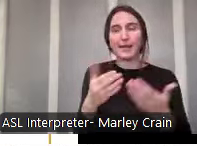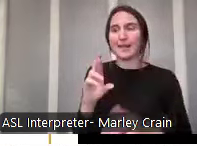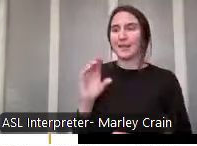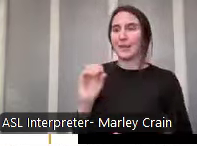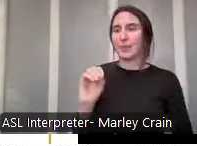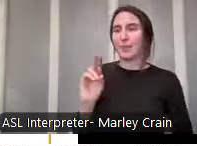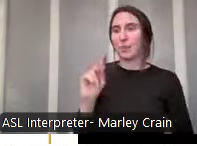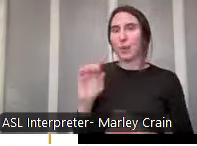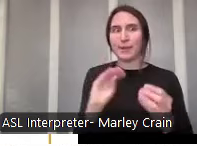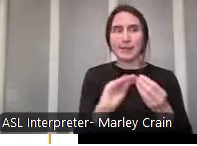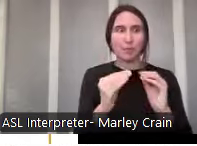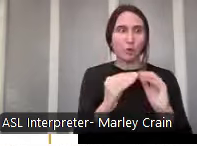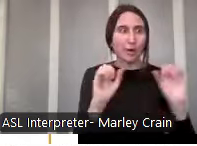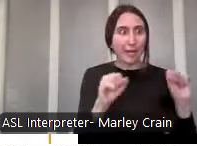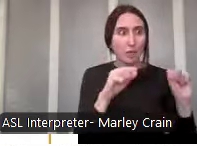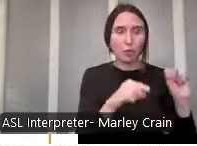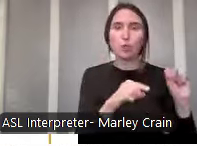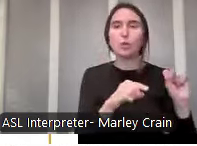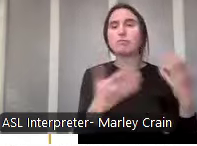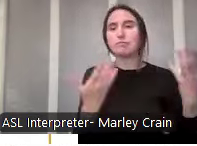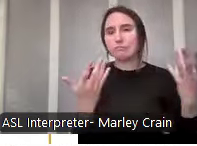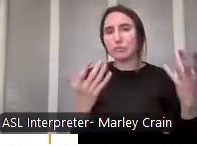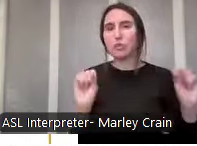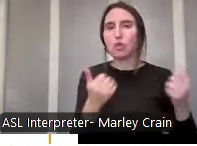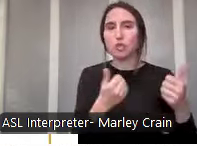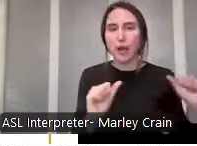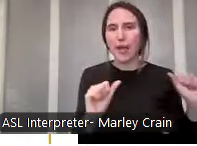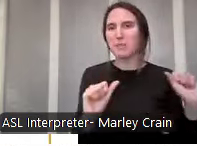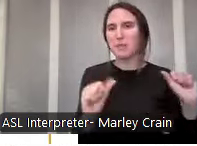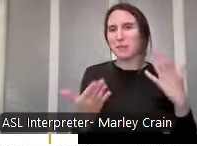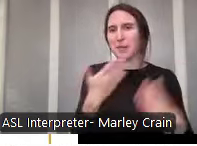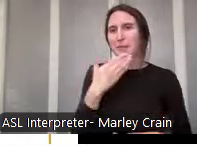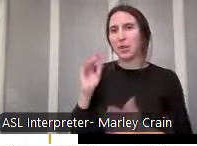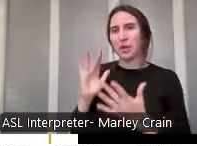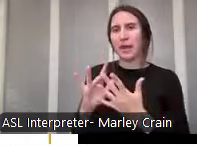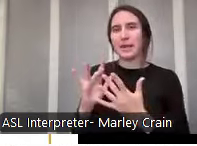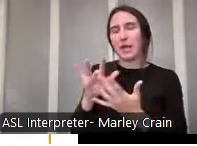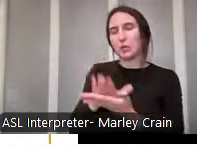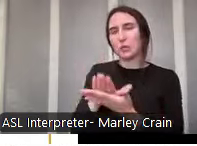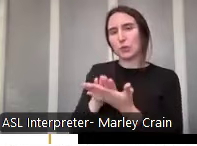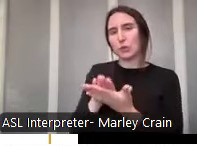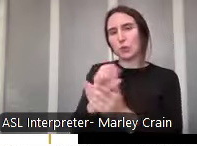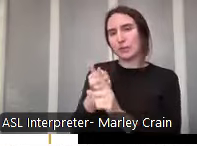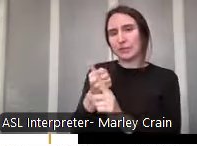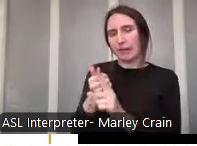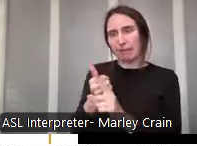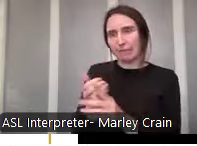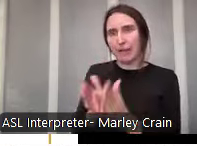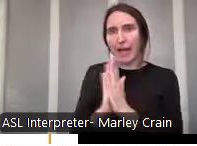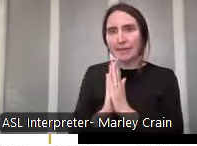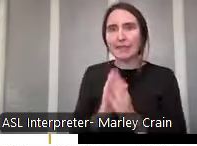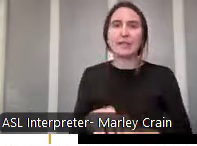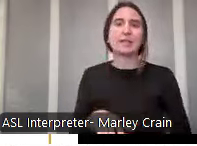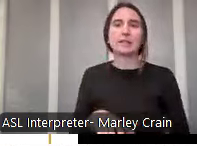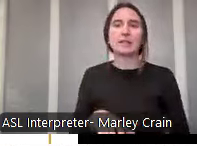that's the situation, if they have an IEP, or try calling. I'm not even sure who you call about it in